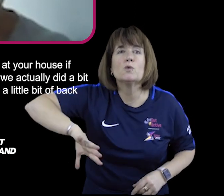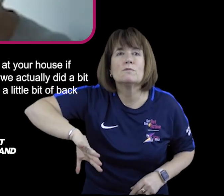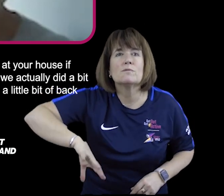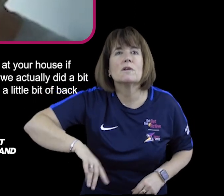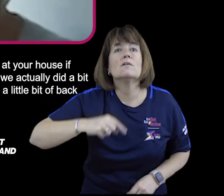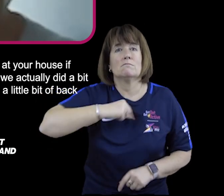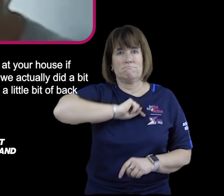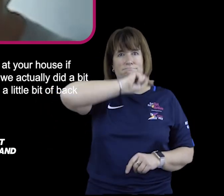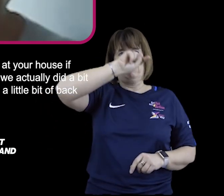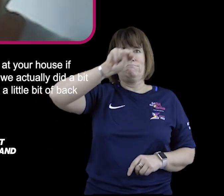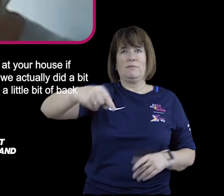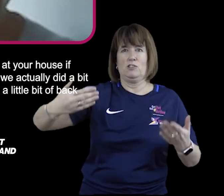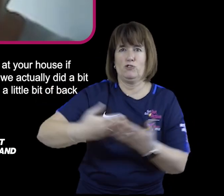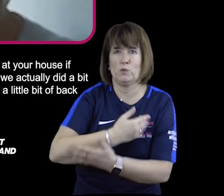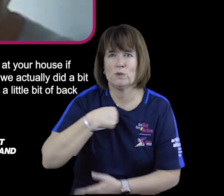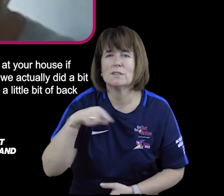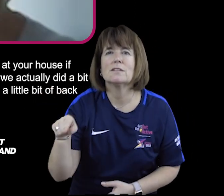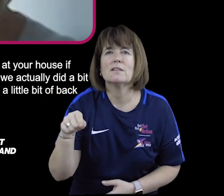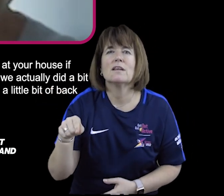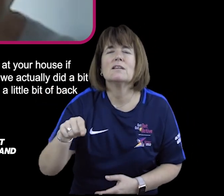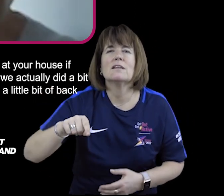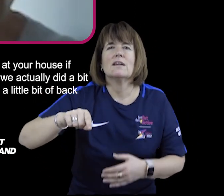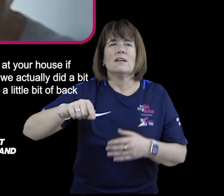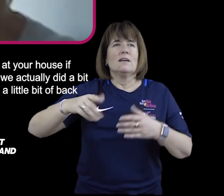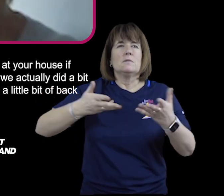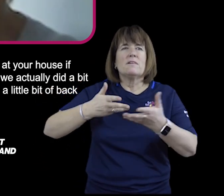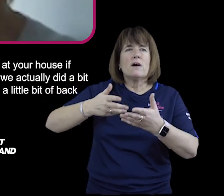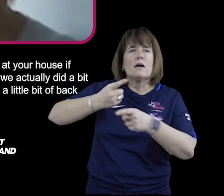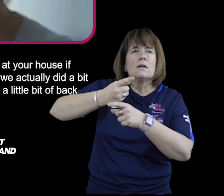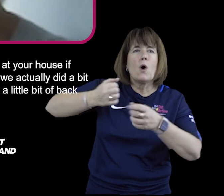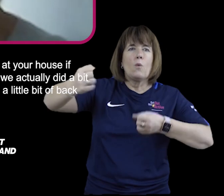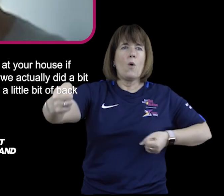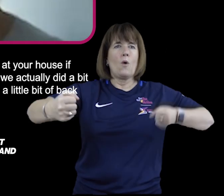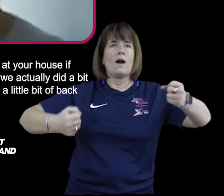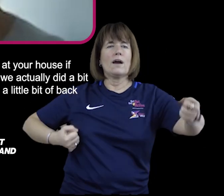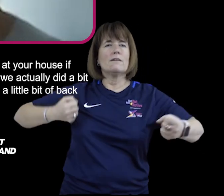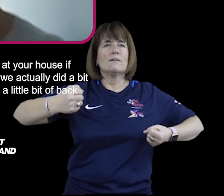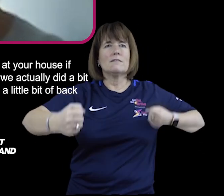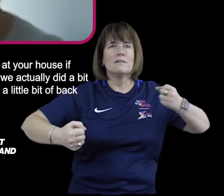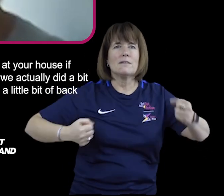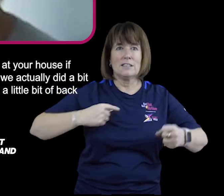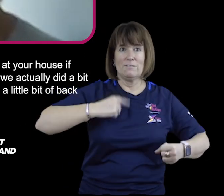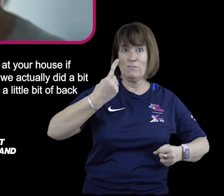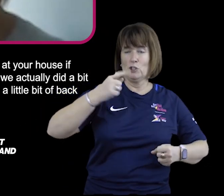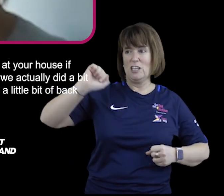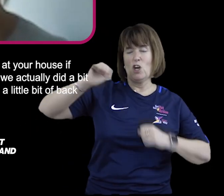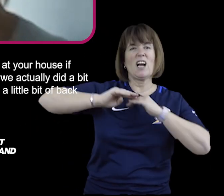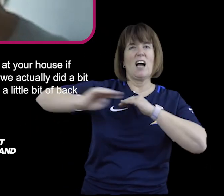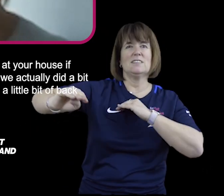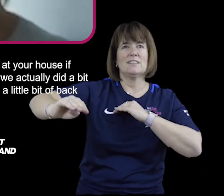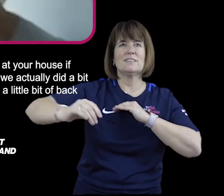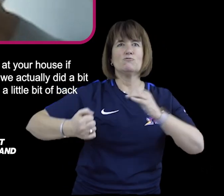to do. So what we actually did, I introduced myself there, but we actually did a bit of the Nordic walking. I did